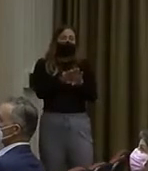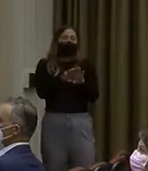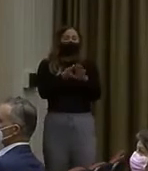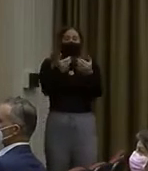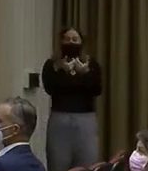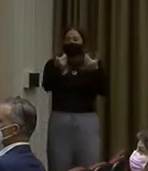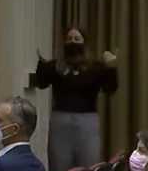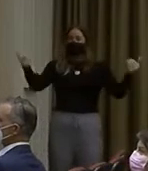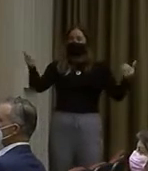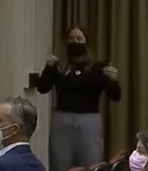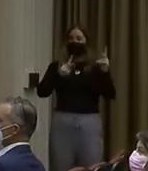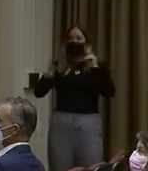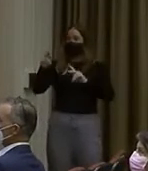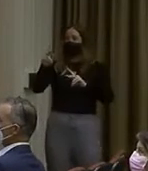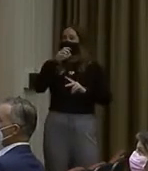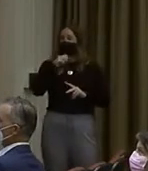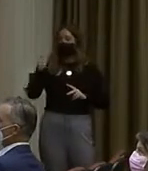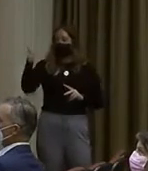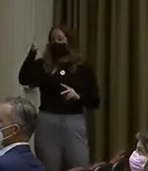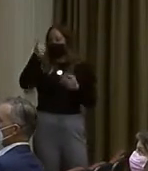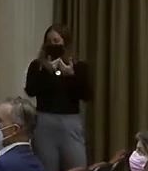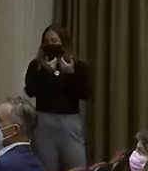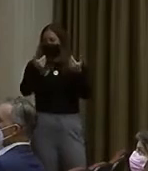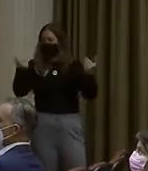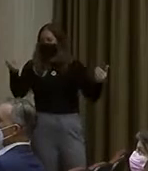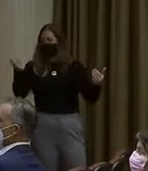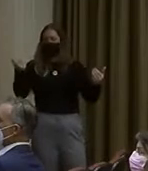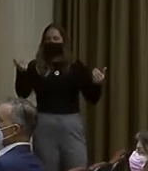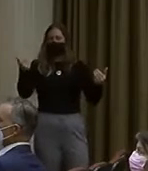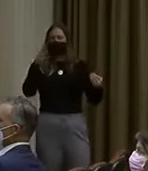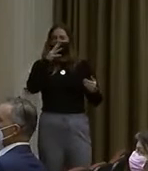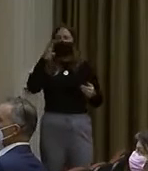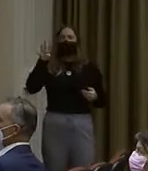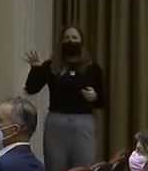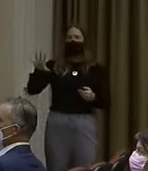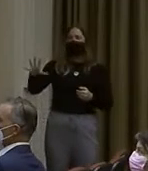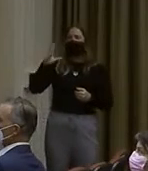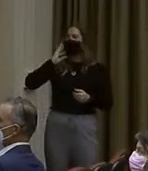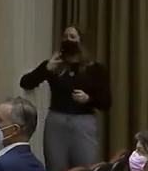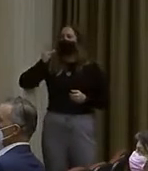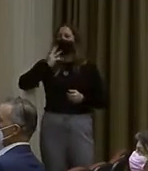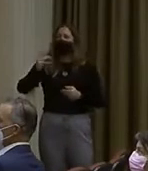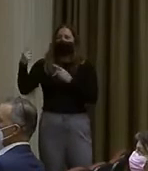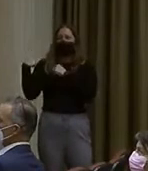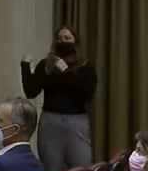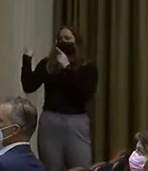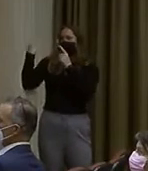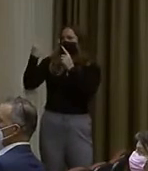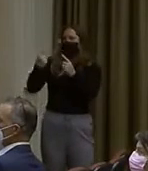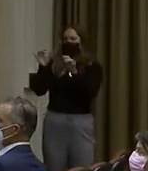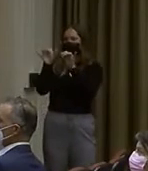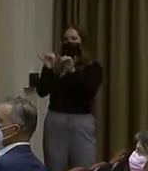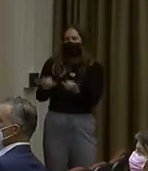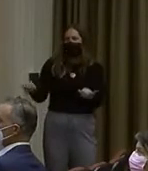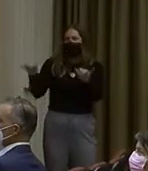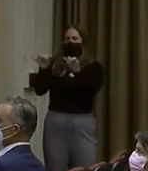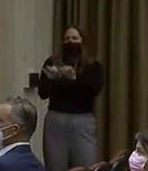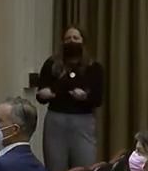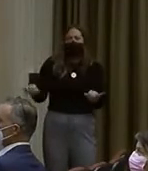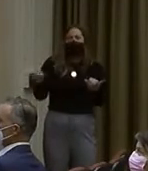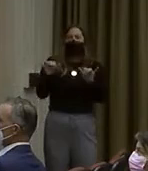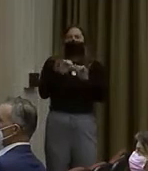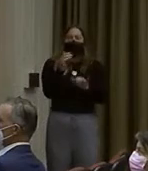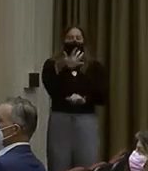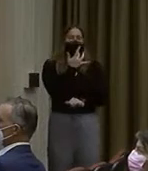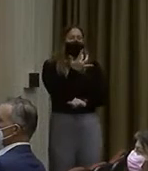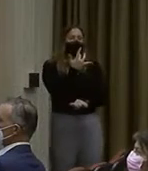society from their communities, rather than discounting the wisdom and experience, rather than stereotyping health and social preferences,